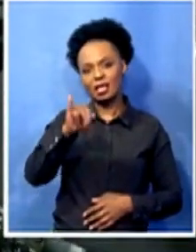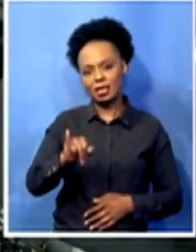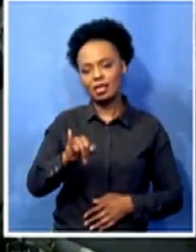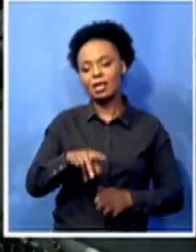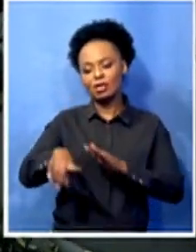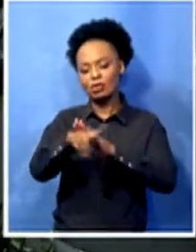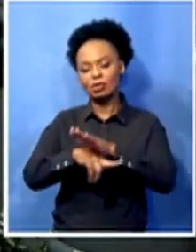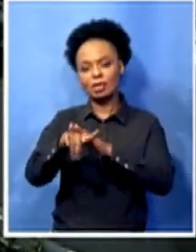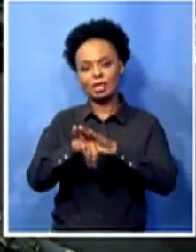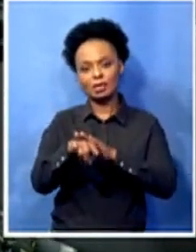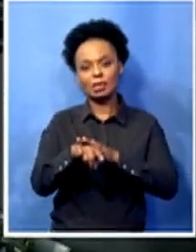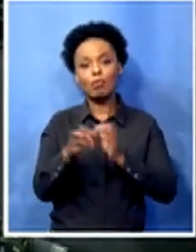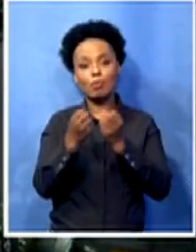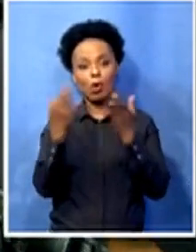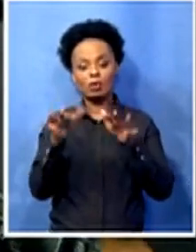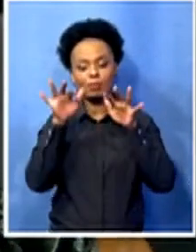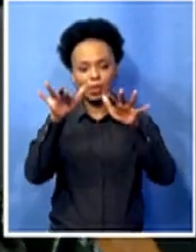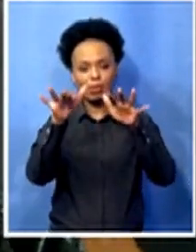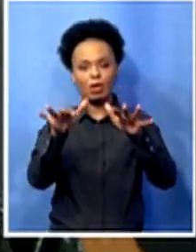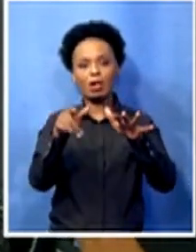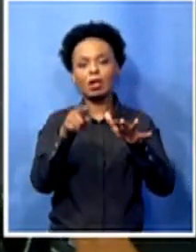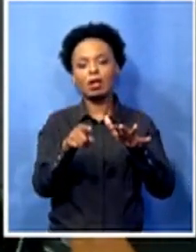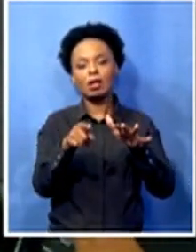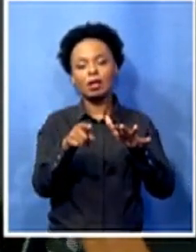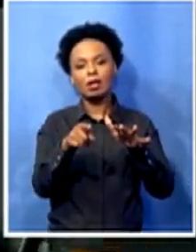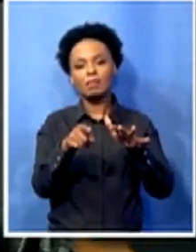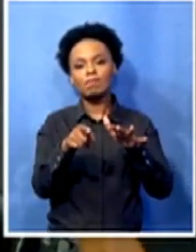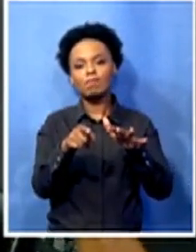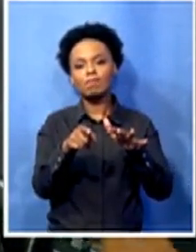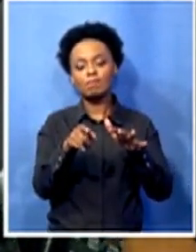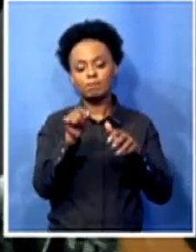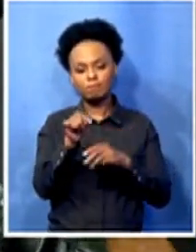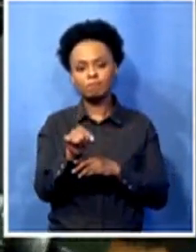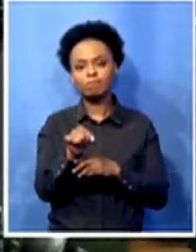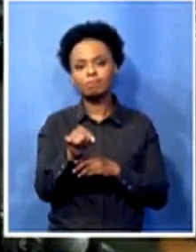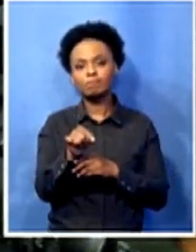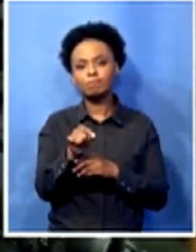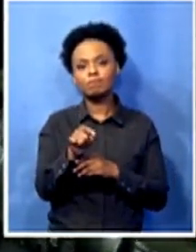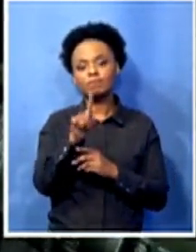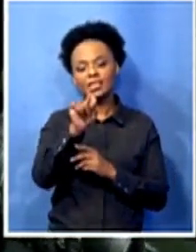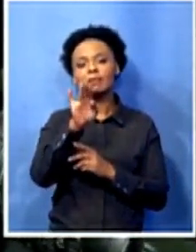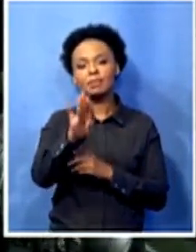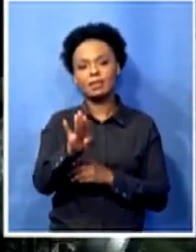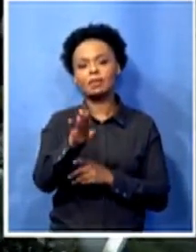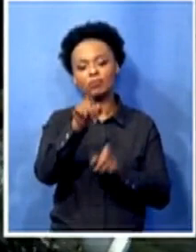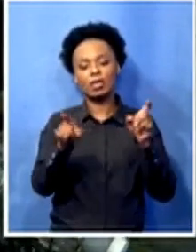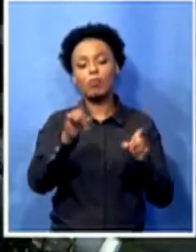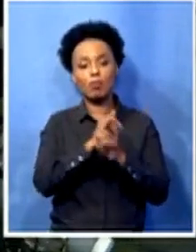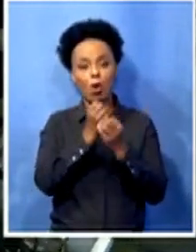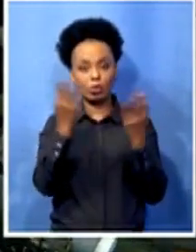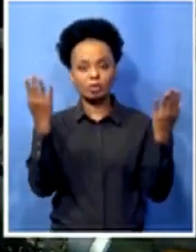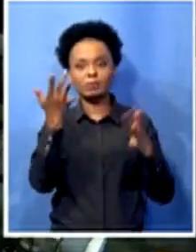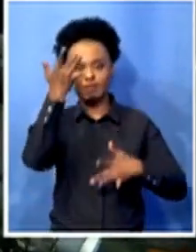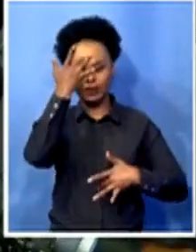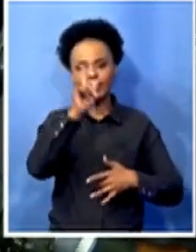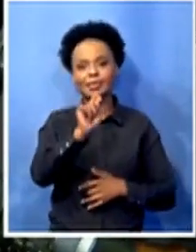ngokuya kwabantu abaphethwe iTB. manje kuyofanele sisebenze